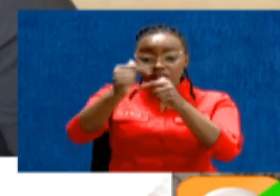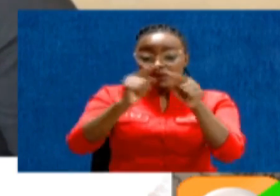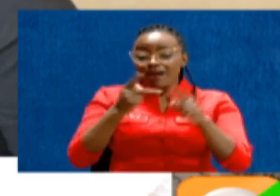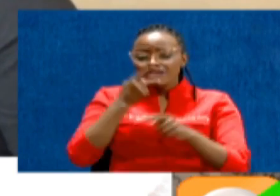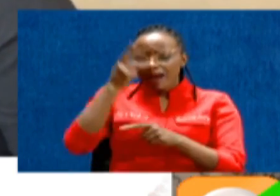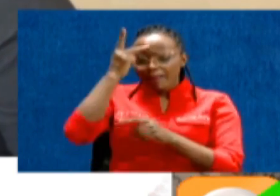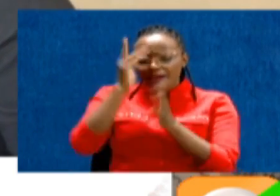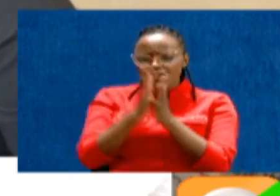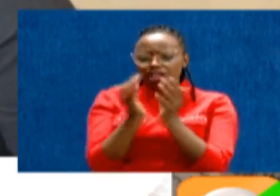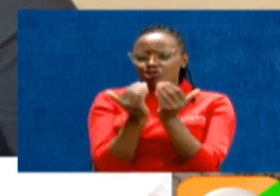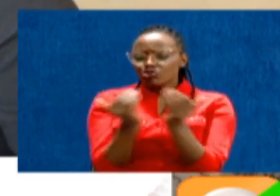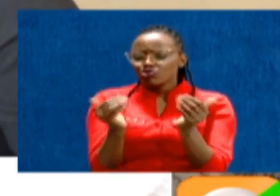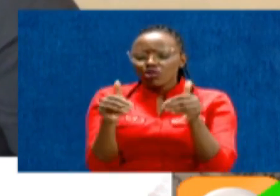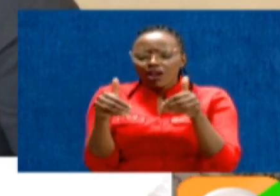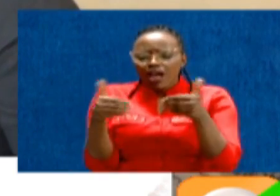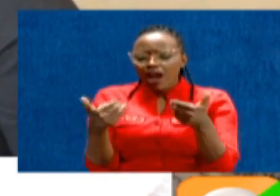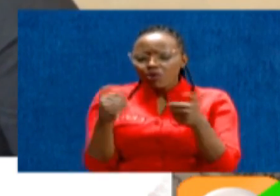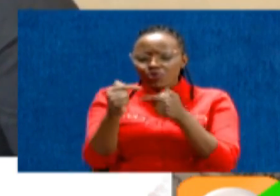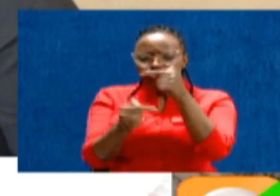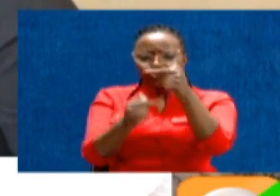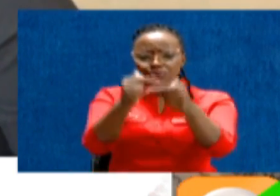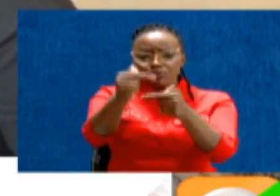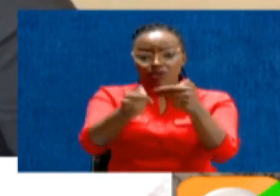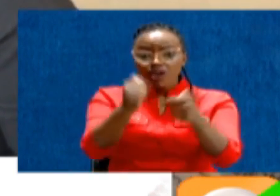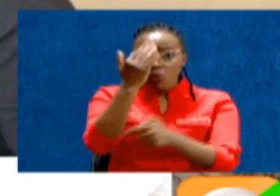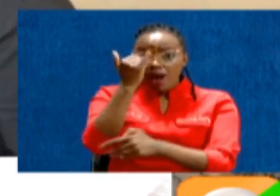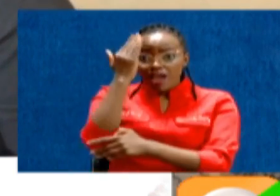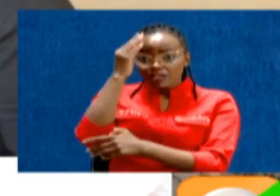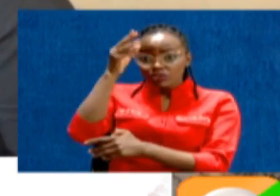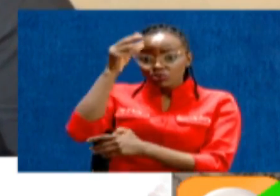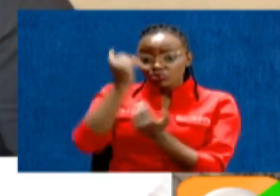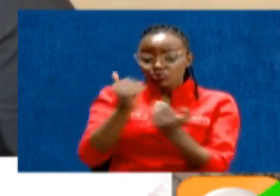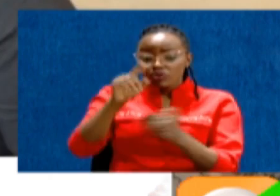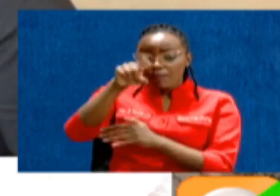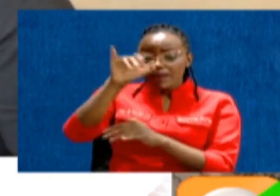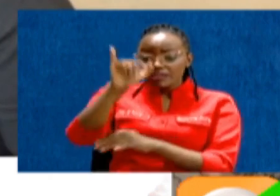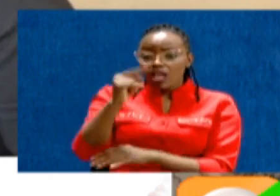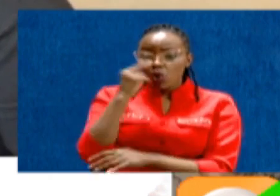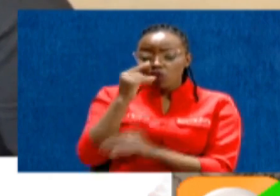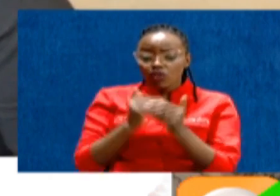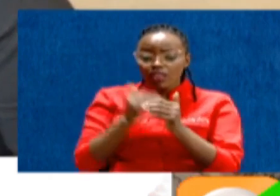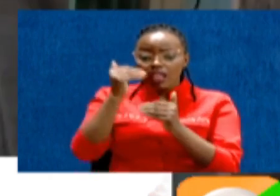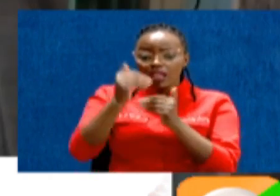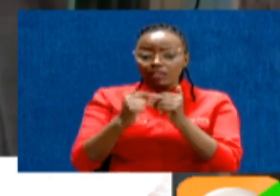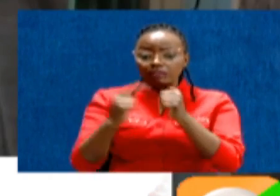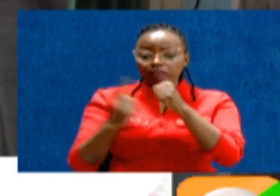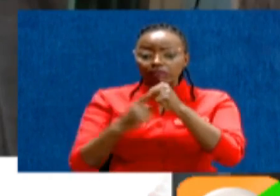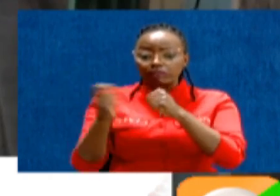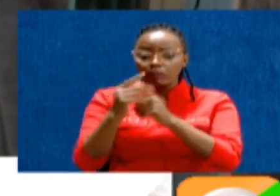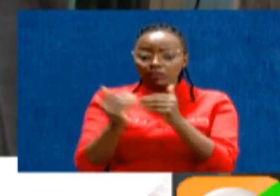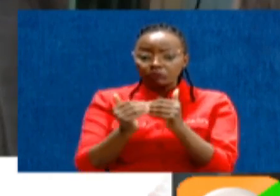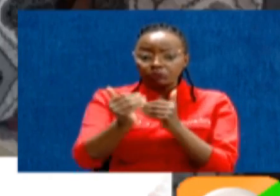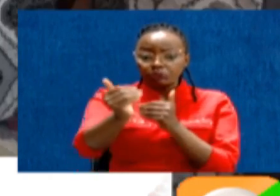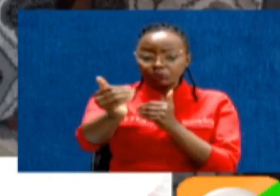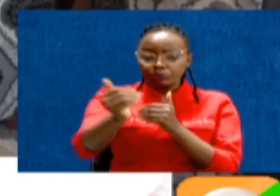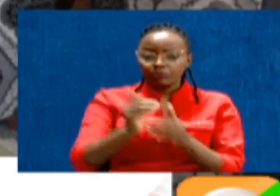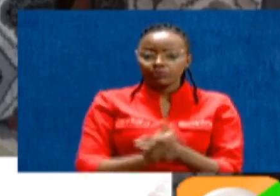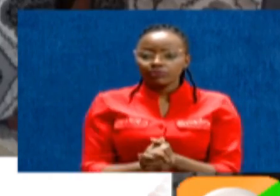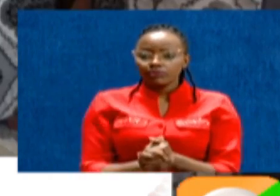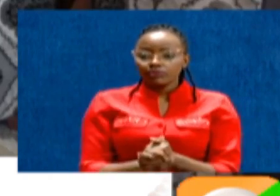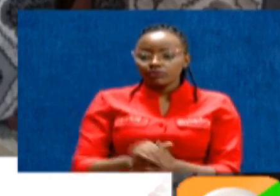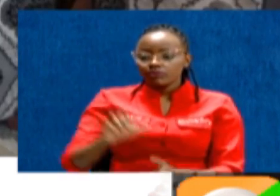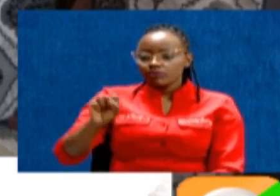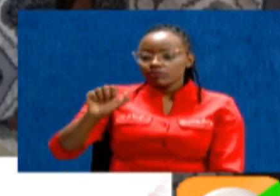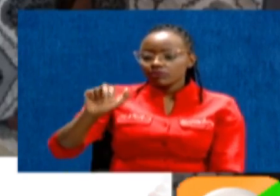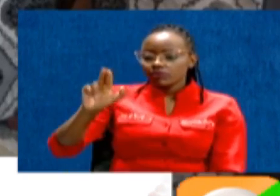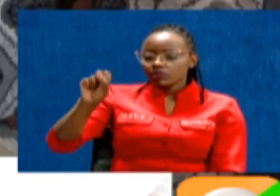murky waters, bearing in mind that the children will have to stay home for the next 6 months? Susan Wambogo is a mother